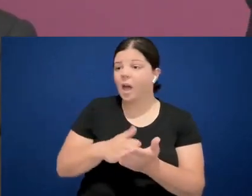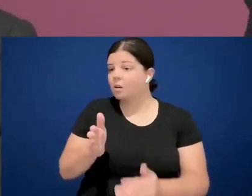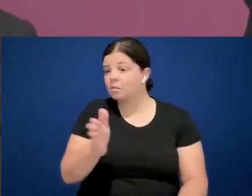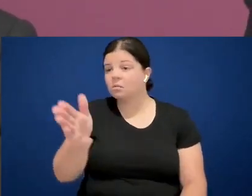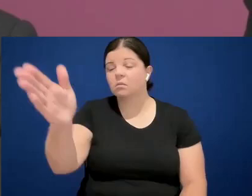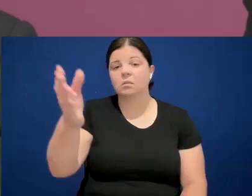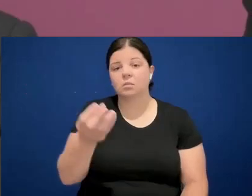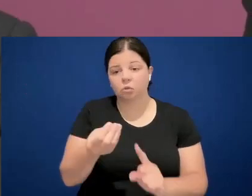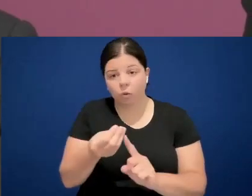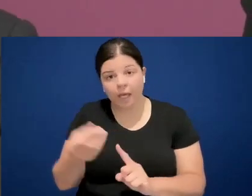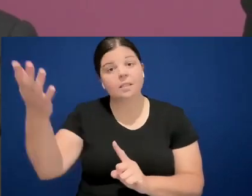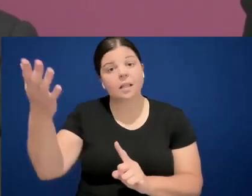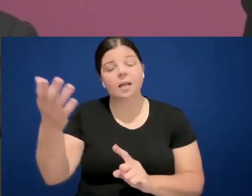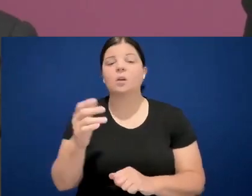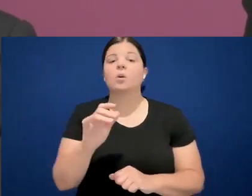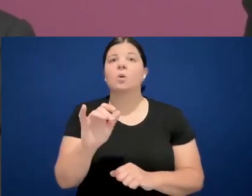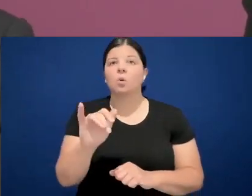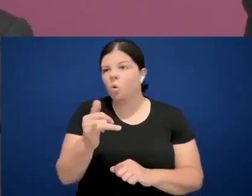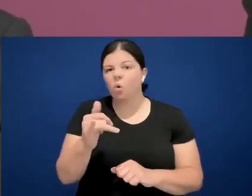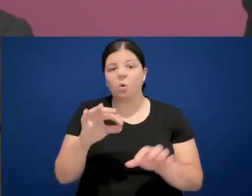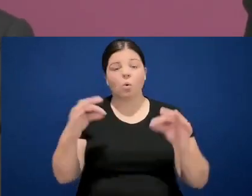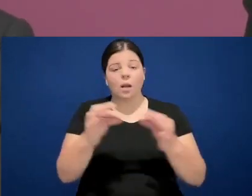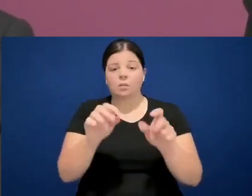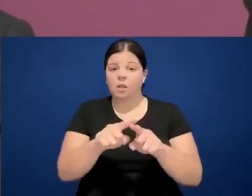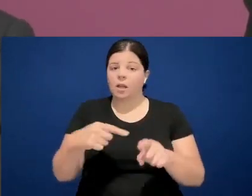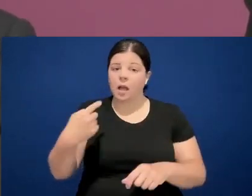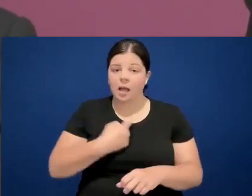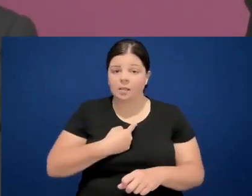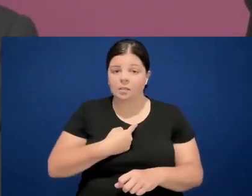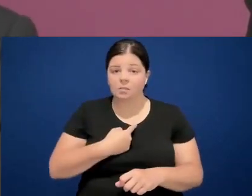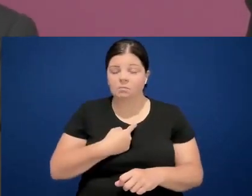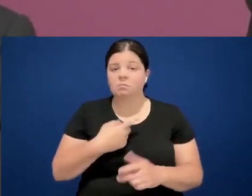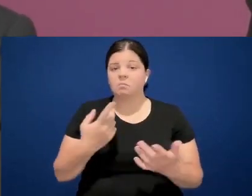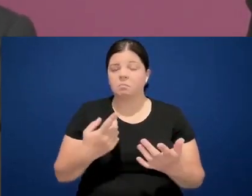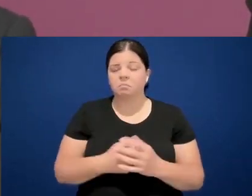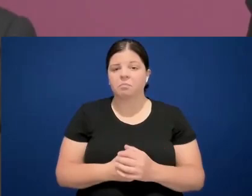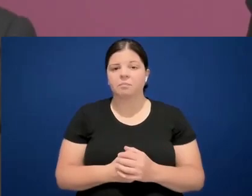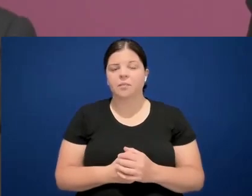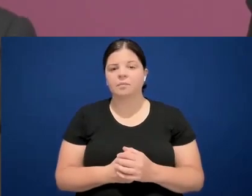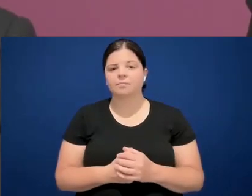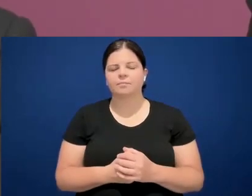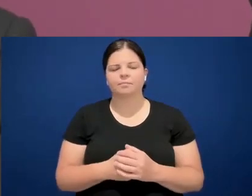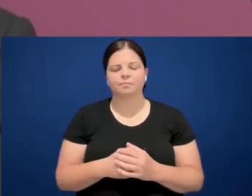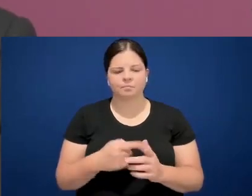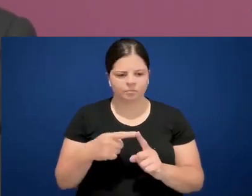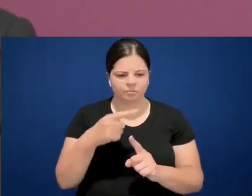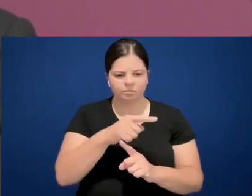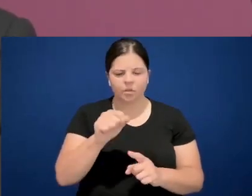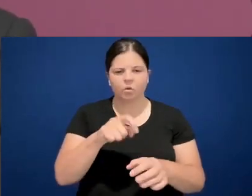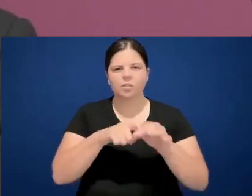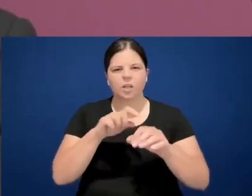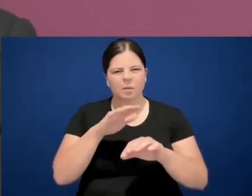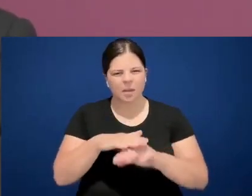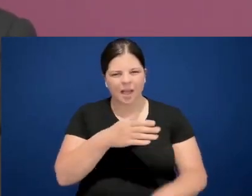and or to a agency like ours or an intelligence-based agency. If we go back to the question about what's the prevalence